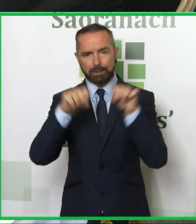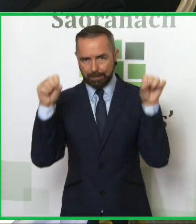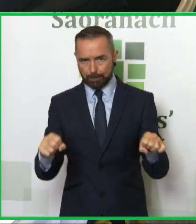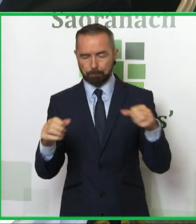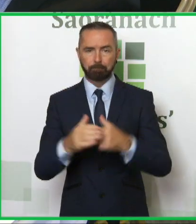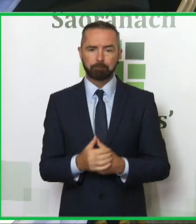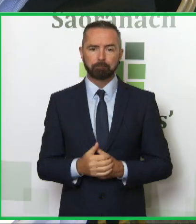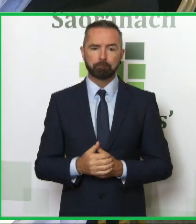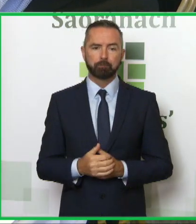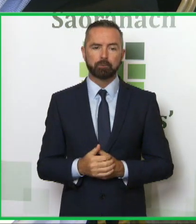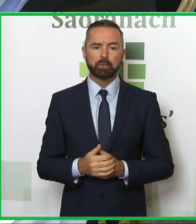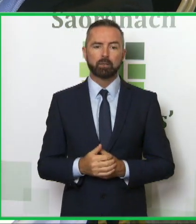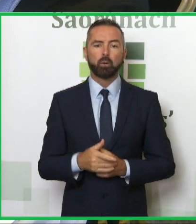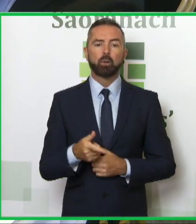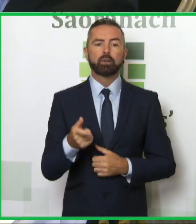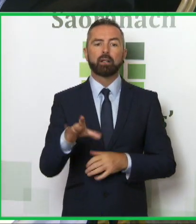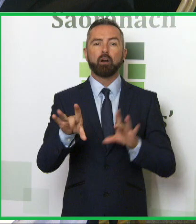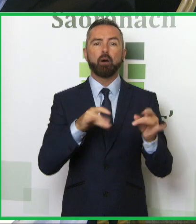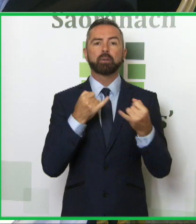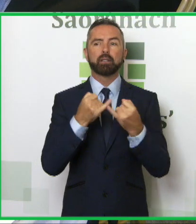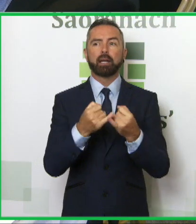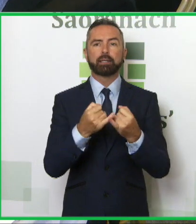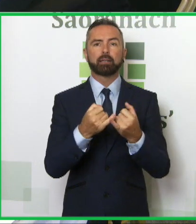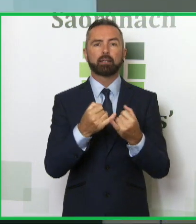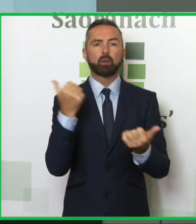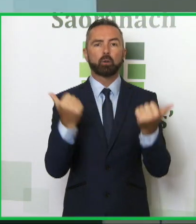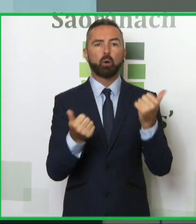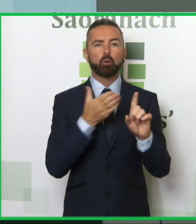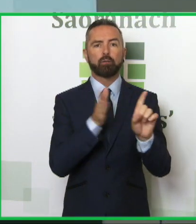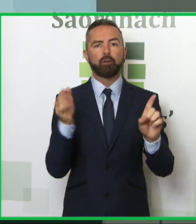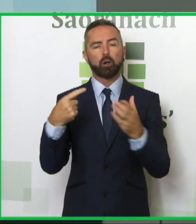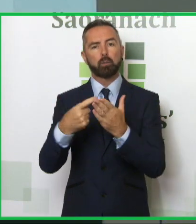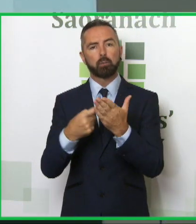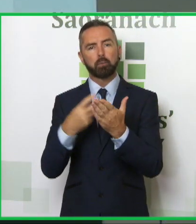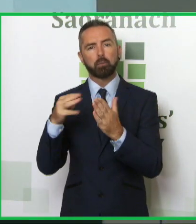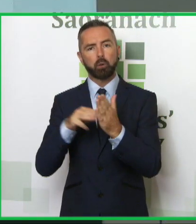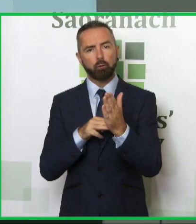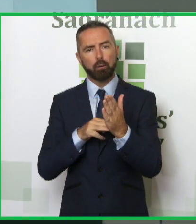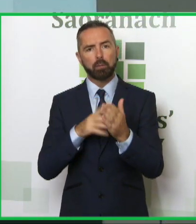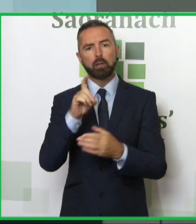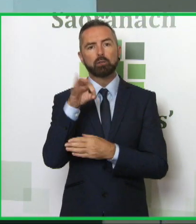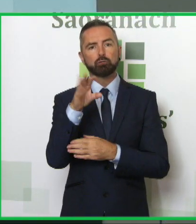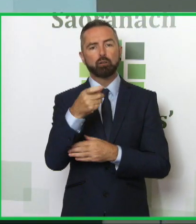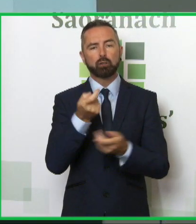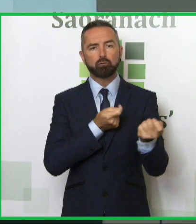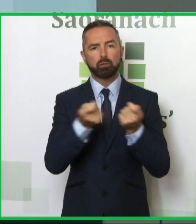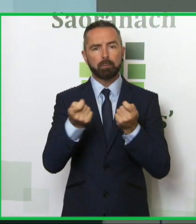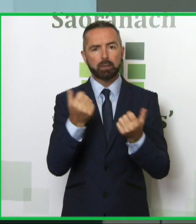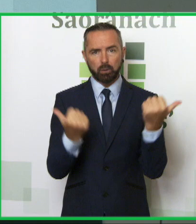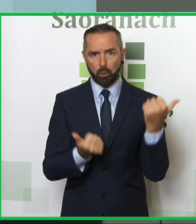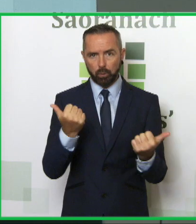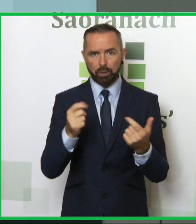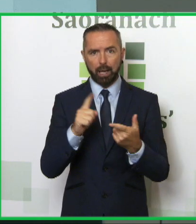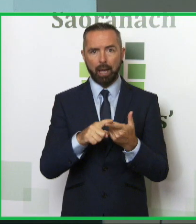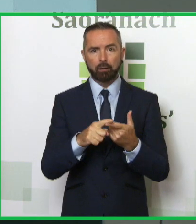highlights, if I can do it here, options available like the Cork Courts Referral Programme and the Dublin Drug Treatment Court, and restorative justice options as well.